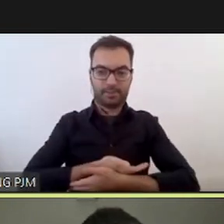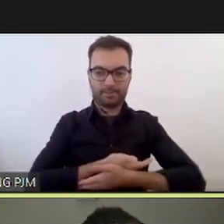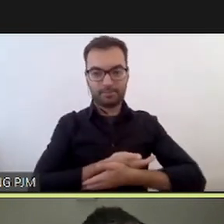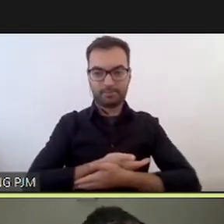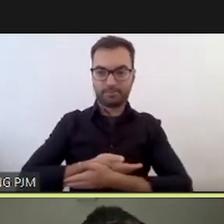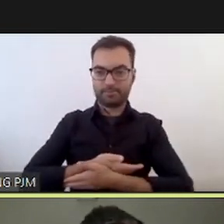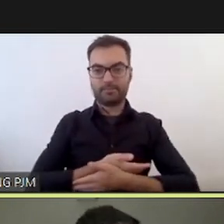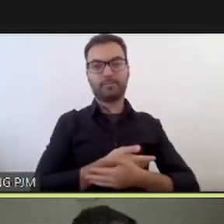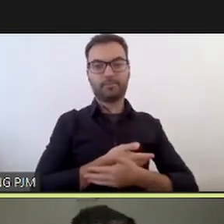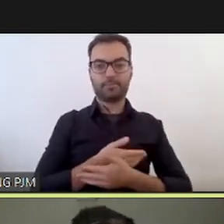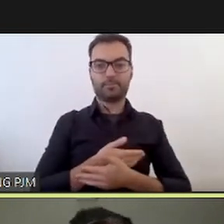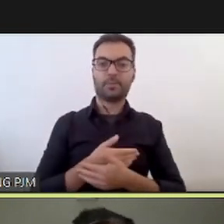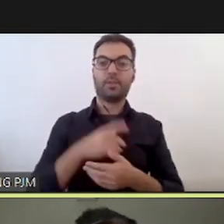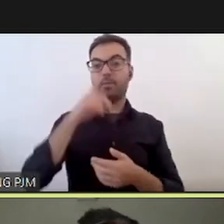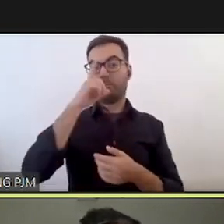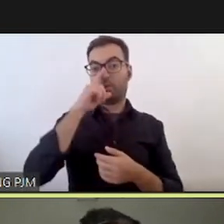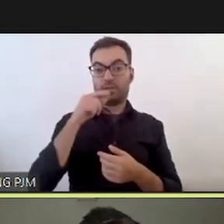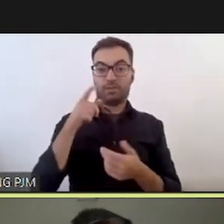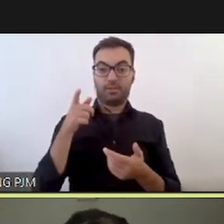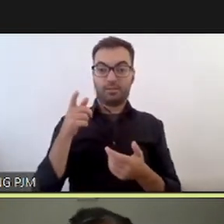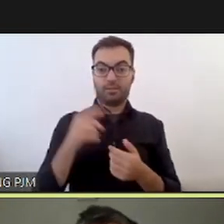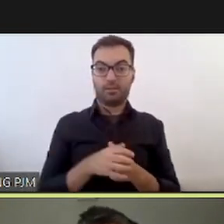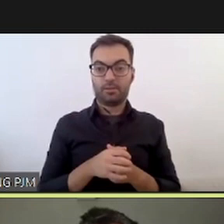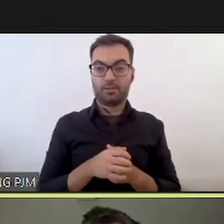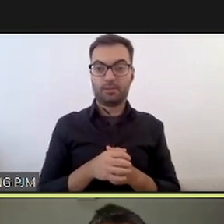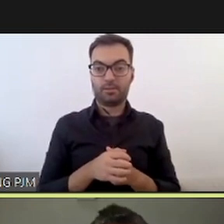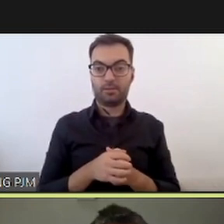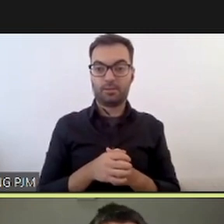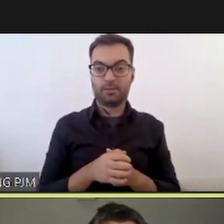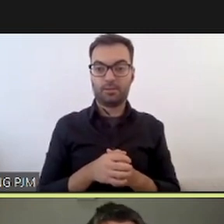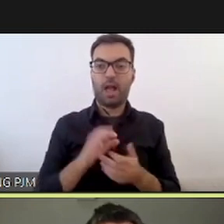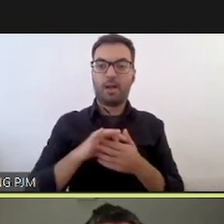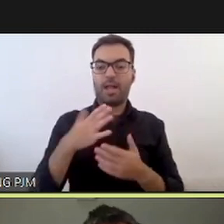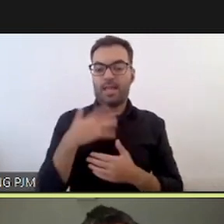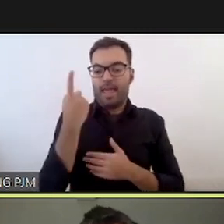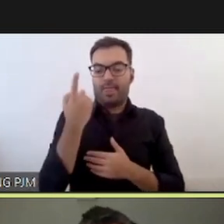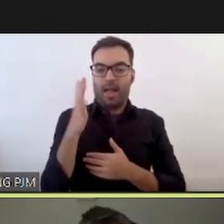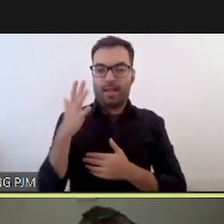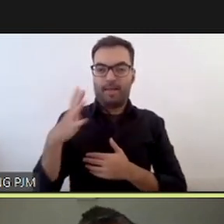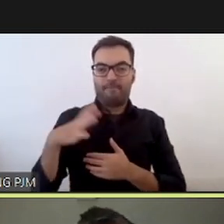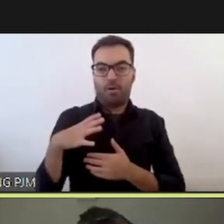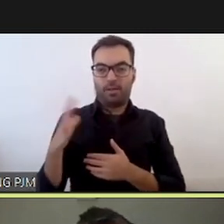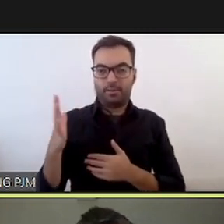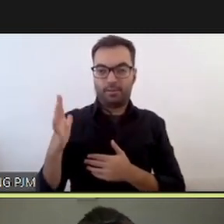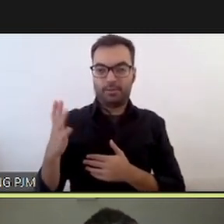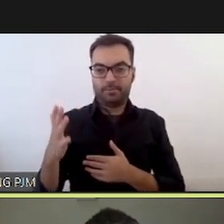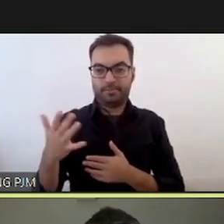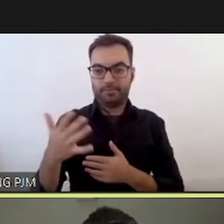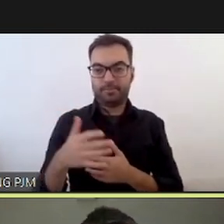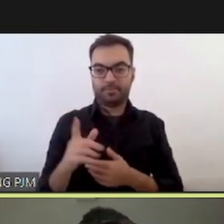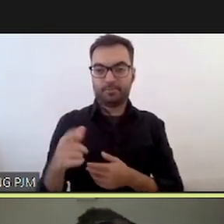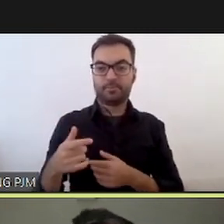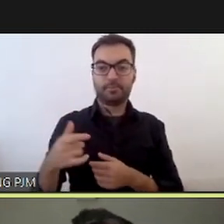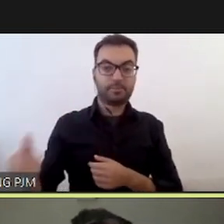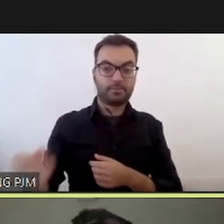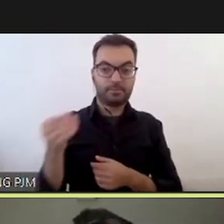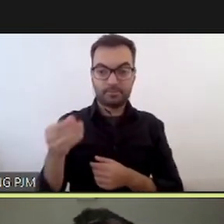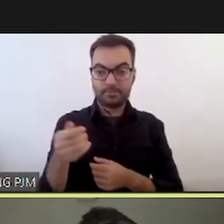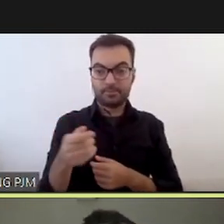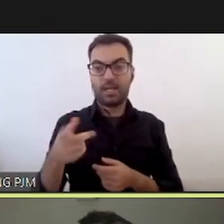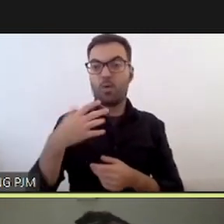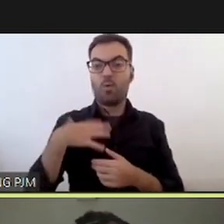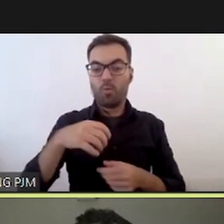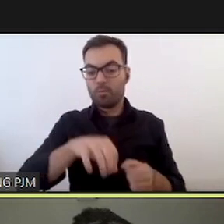kid, and perhaps we're having only one hand to take the laundry, make